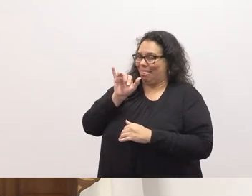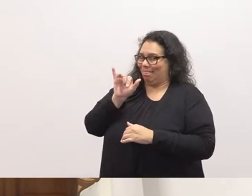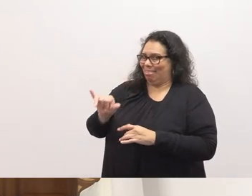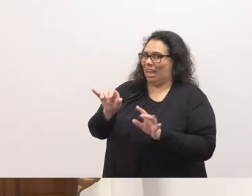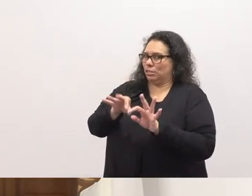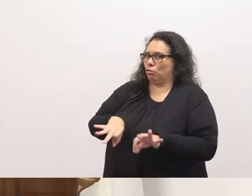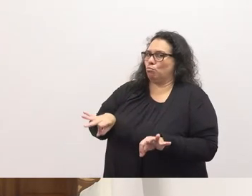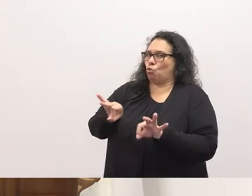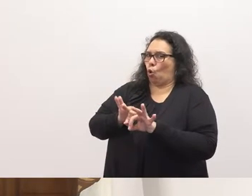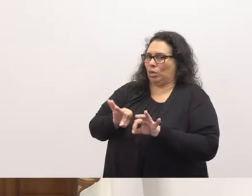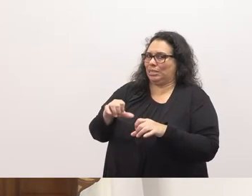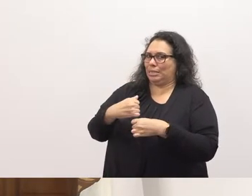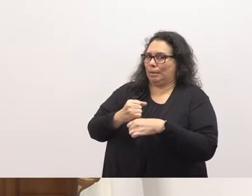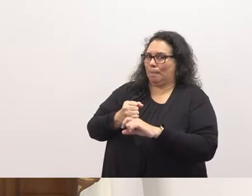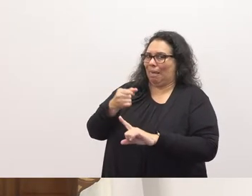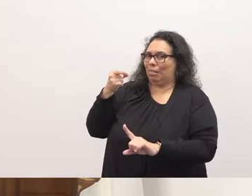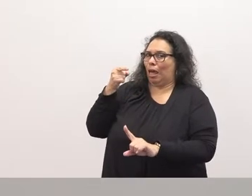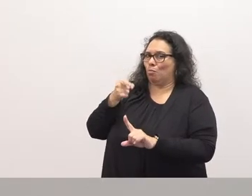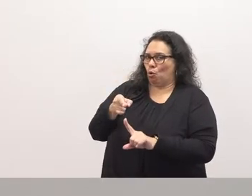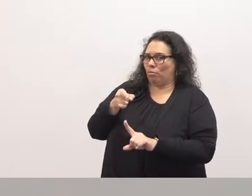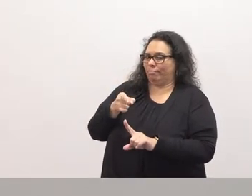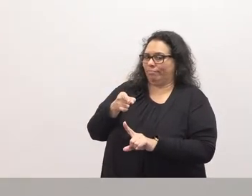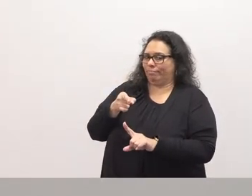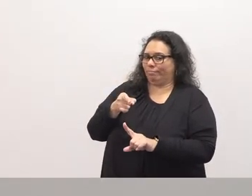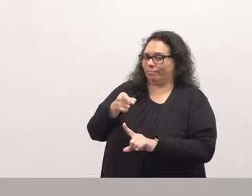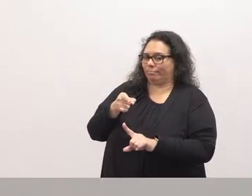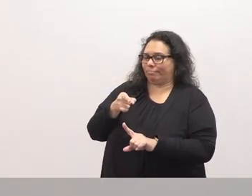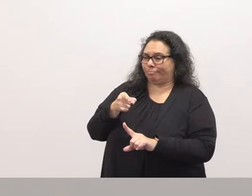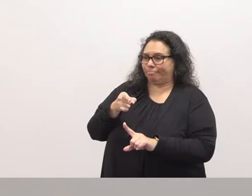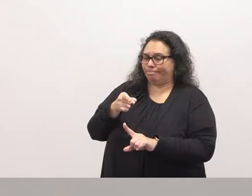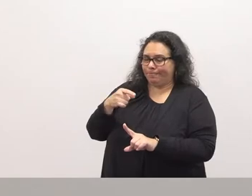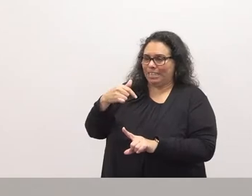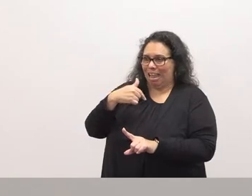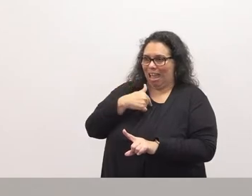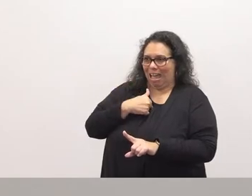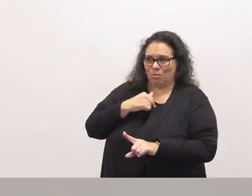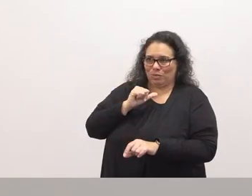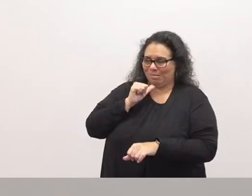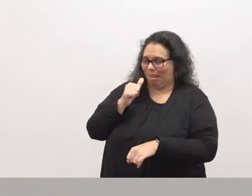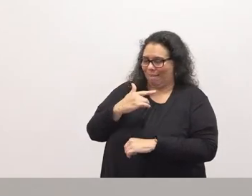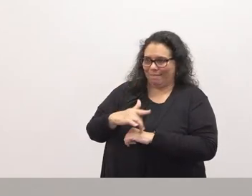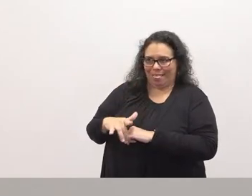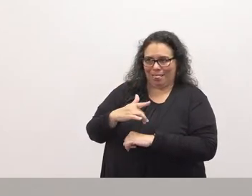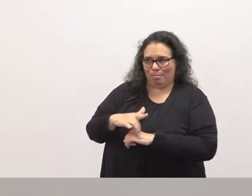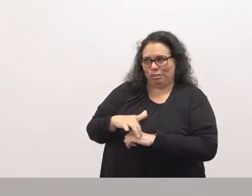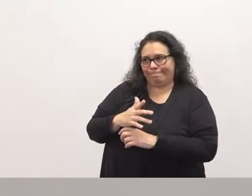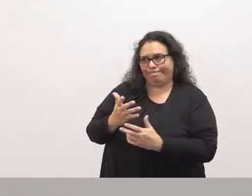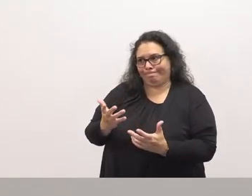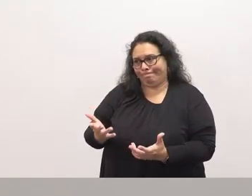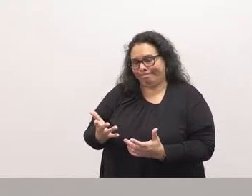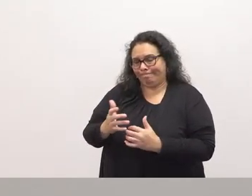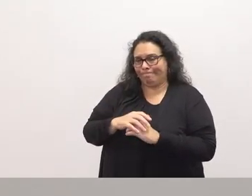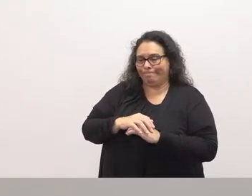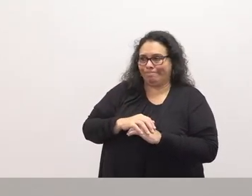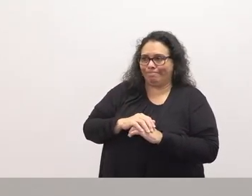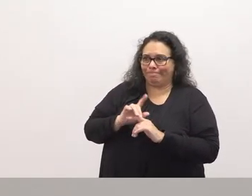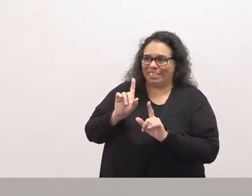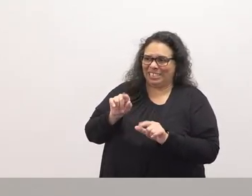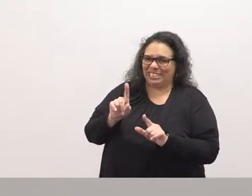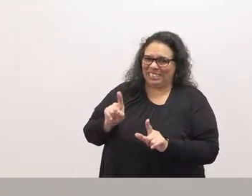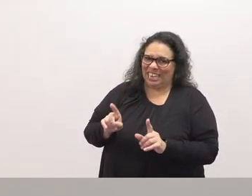I was, if not completely unavailable, attending meetings on